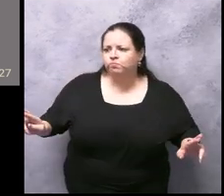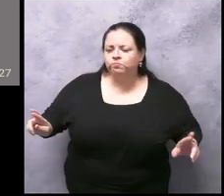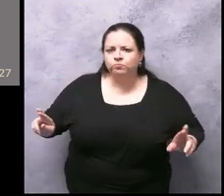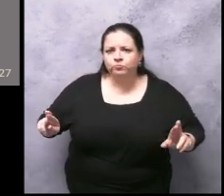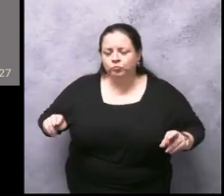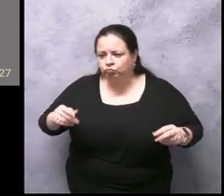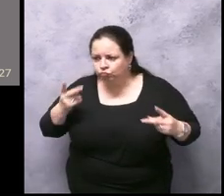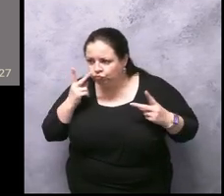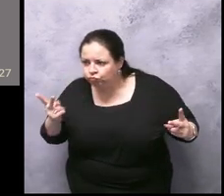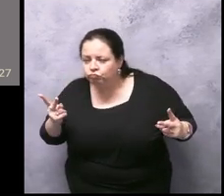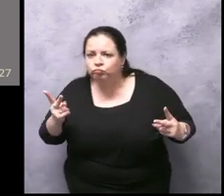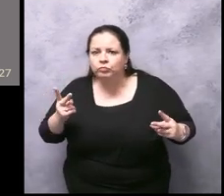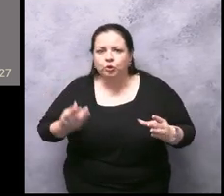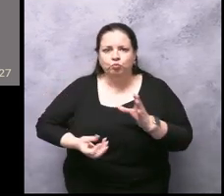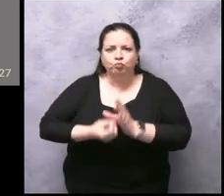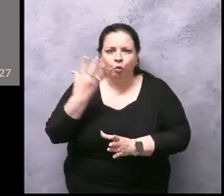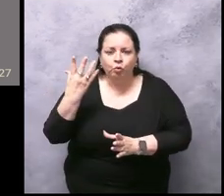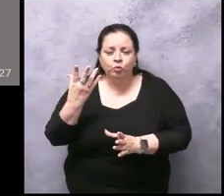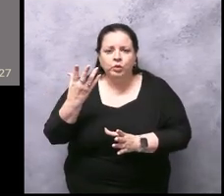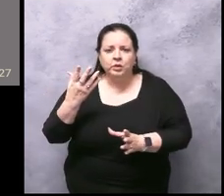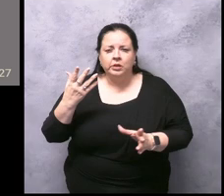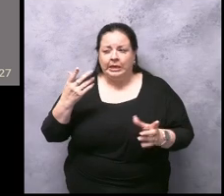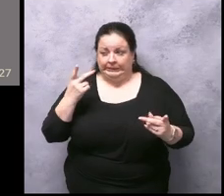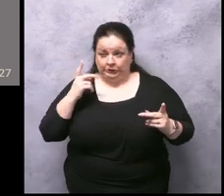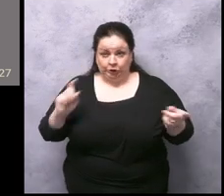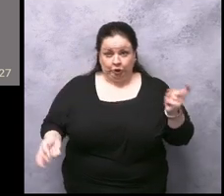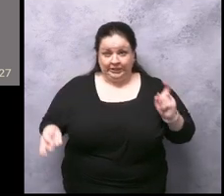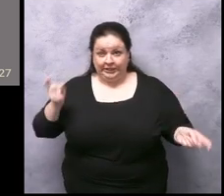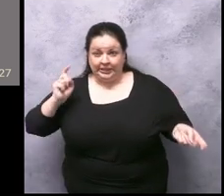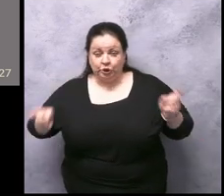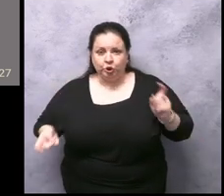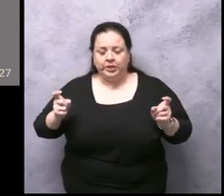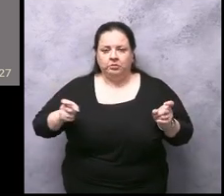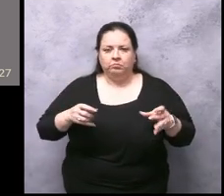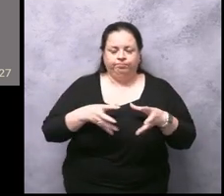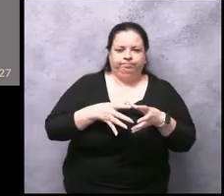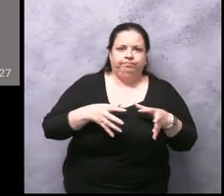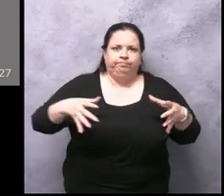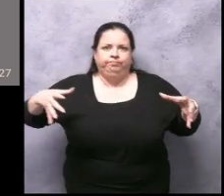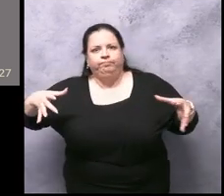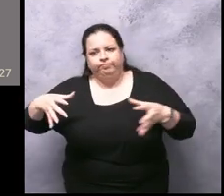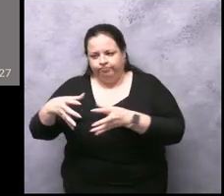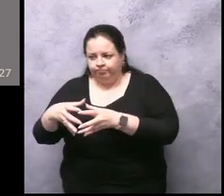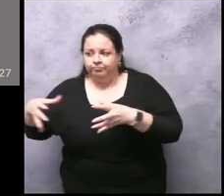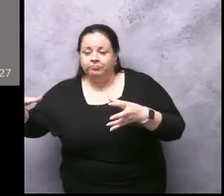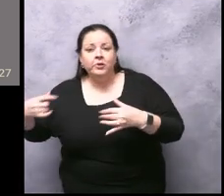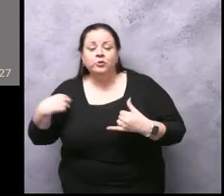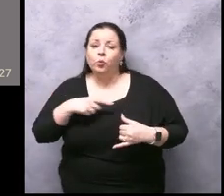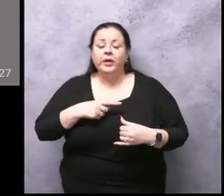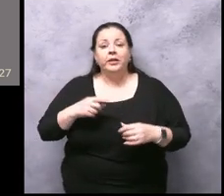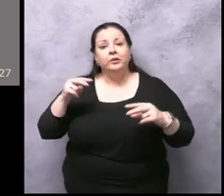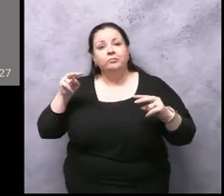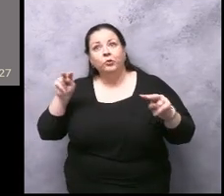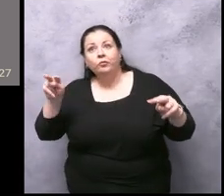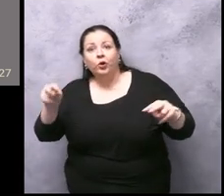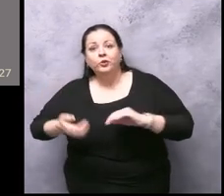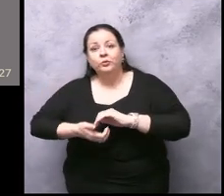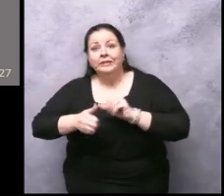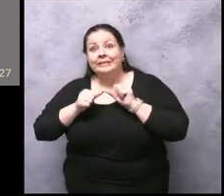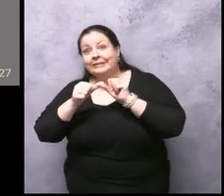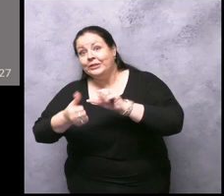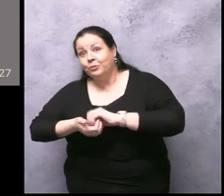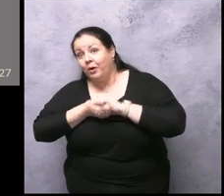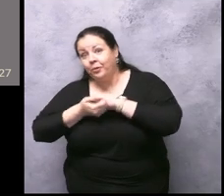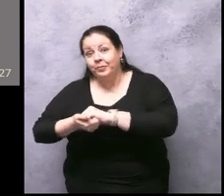that you haven't seen in the past and changing student population densities. And so we just look forward to a continued partnership with Cy-Fair and the